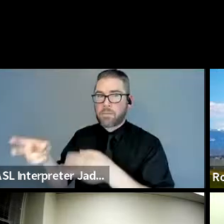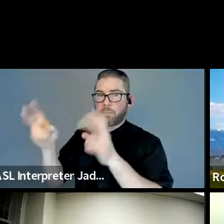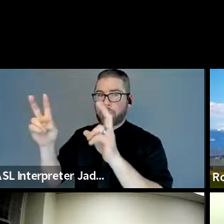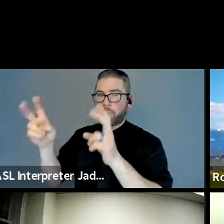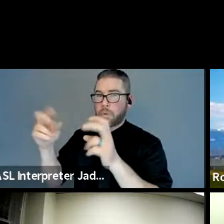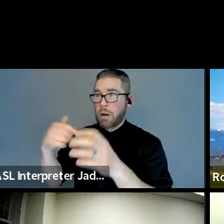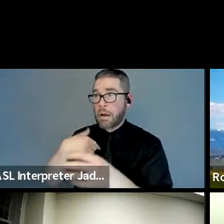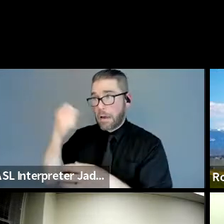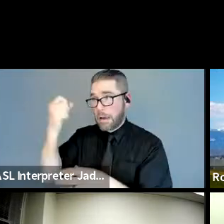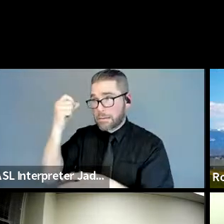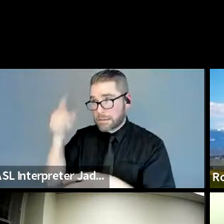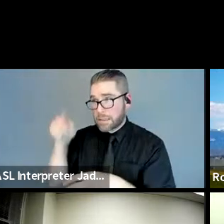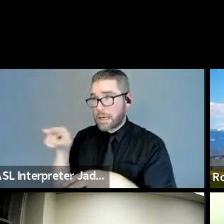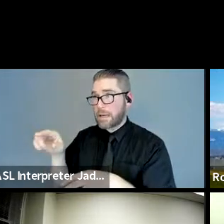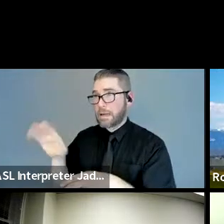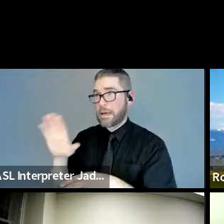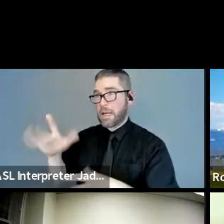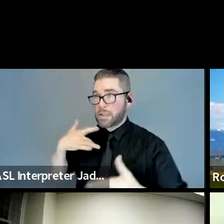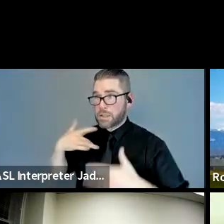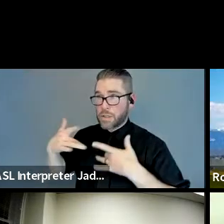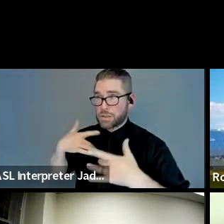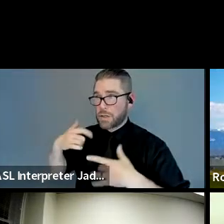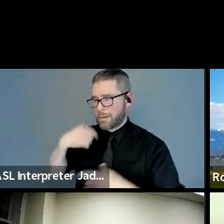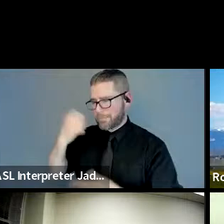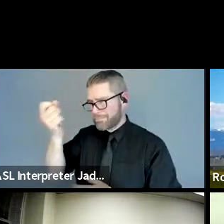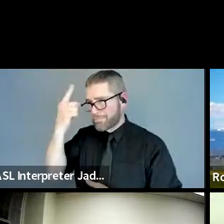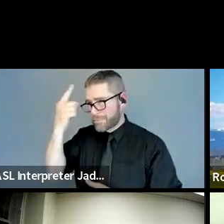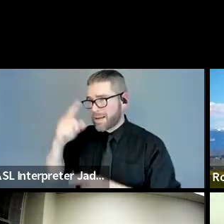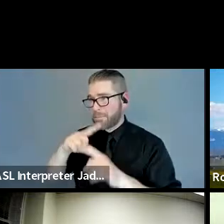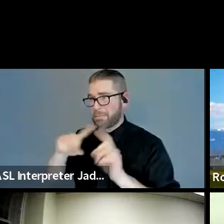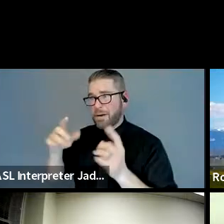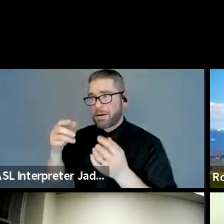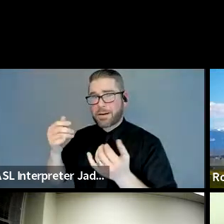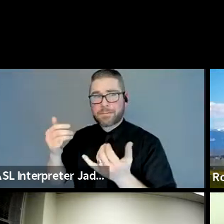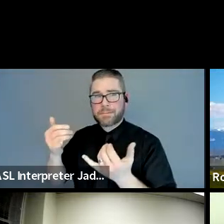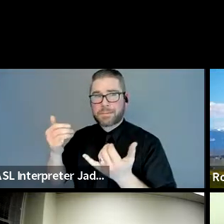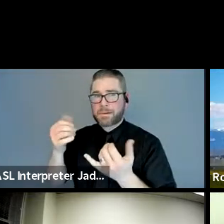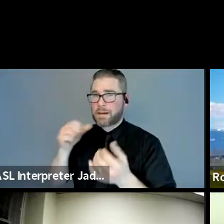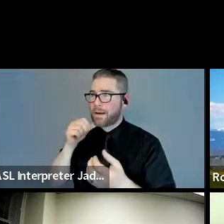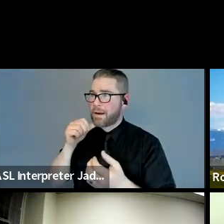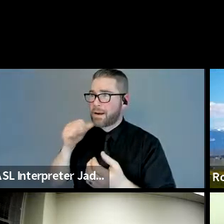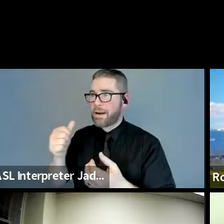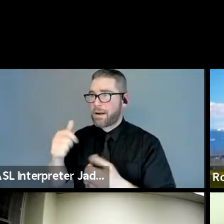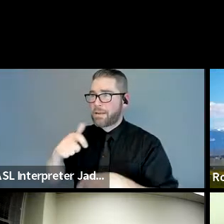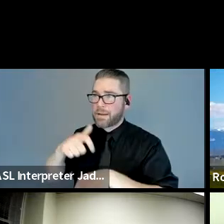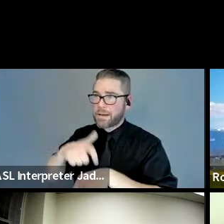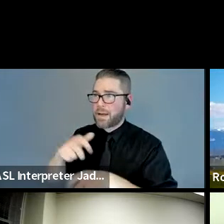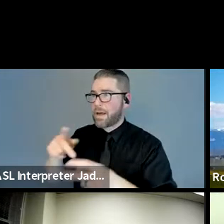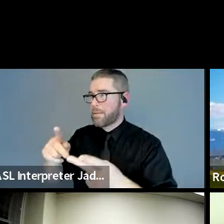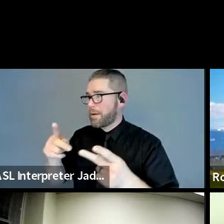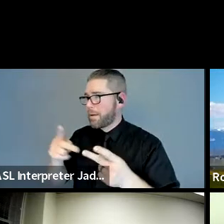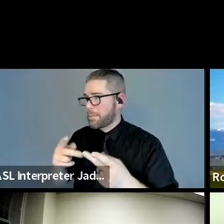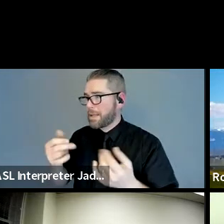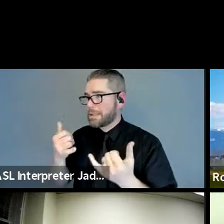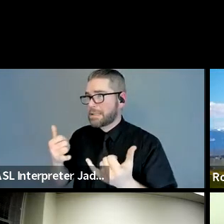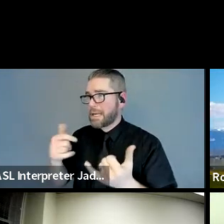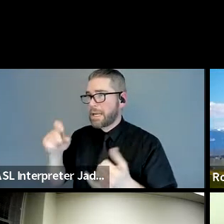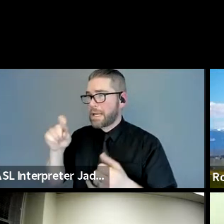his concern and everything, but that's not a time and place that today we should be able to get things